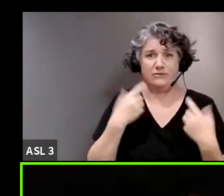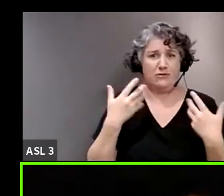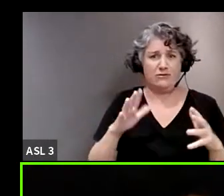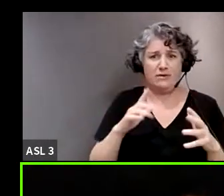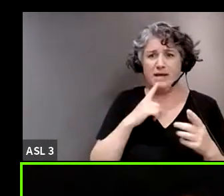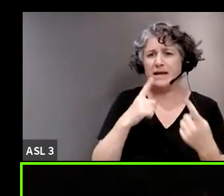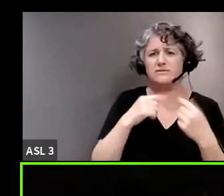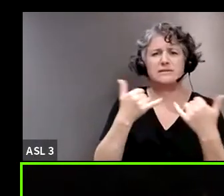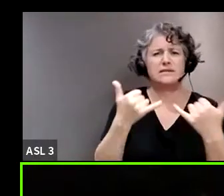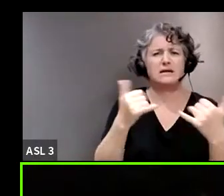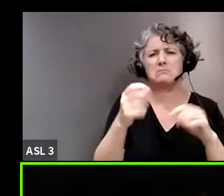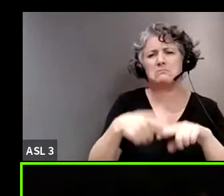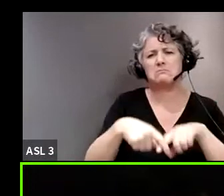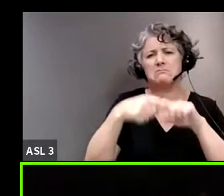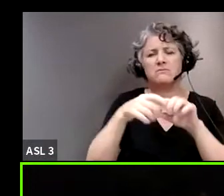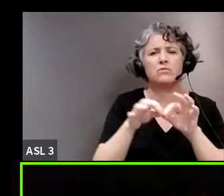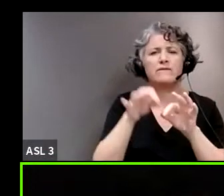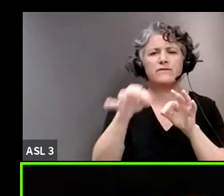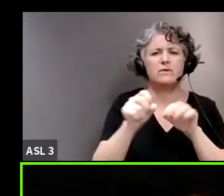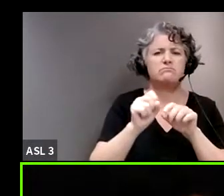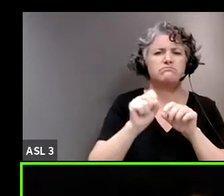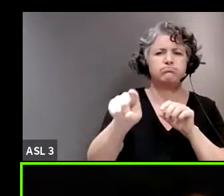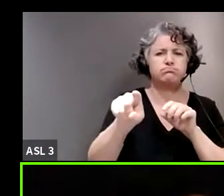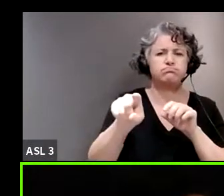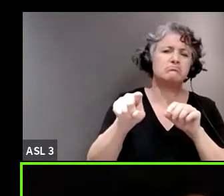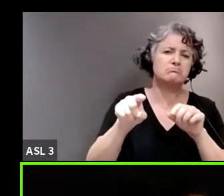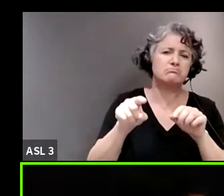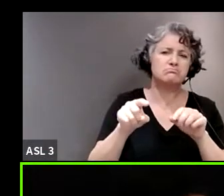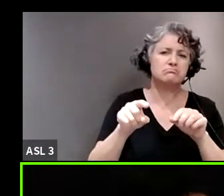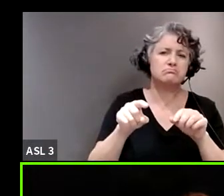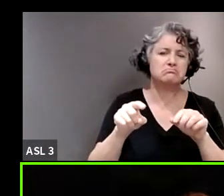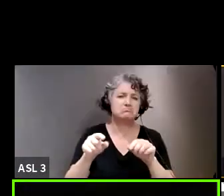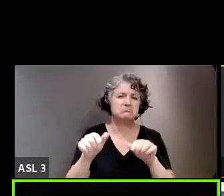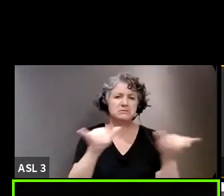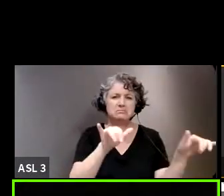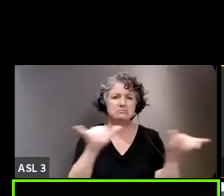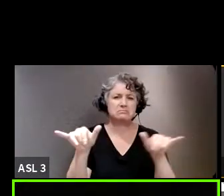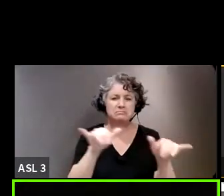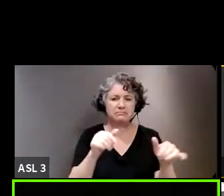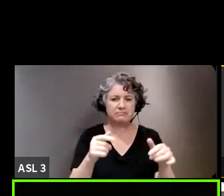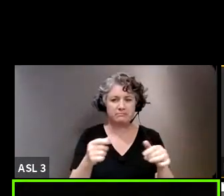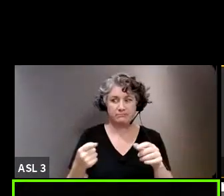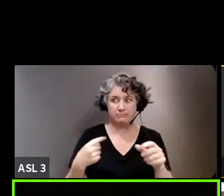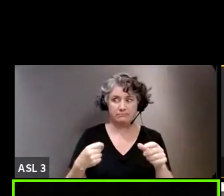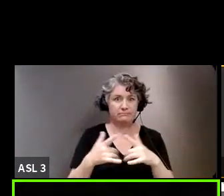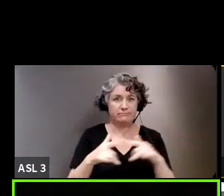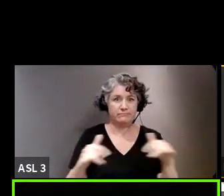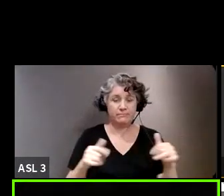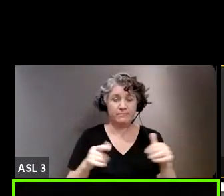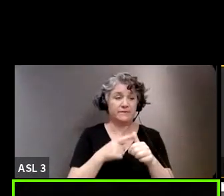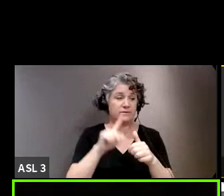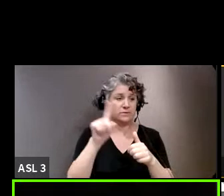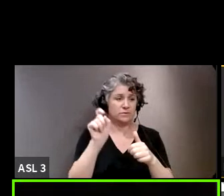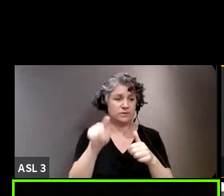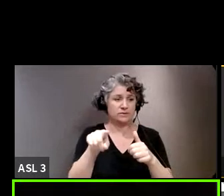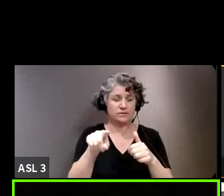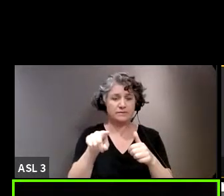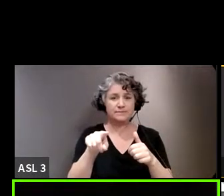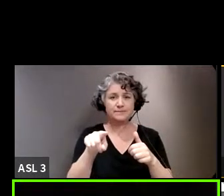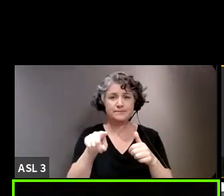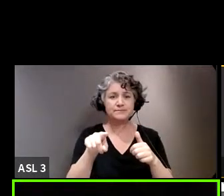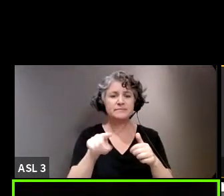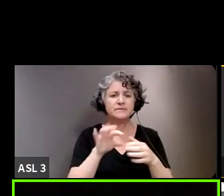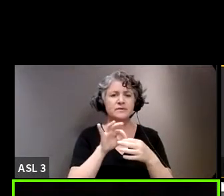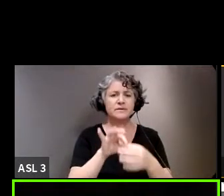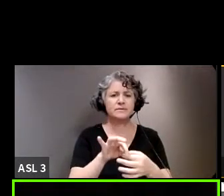some questions and comments that were coming in um at the same time so my first question was uh with